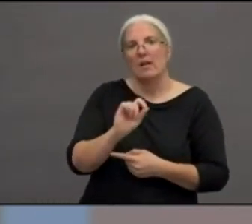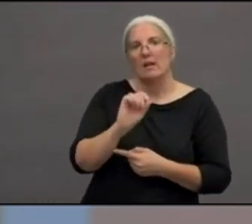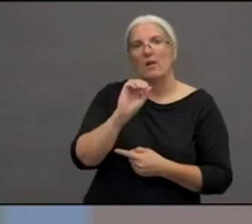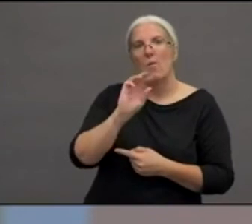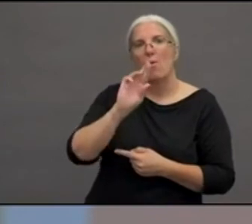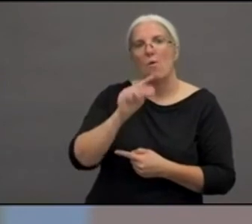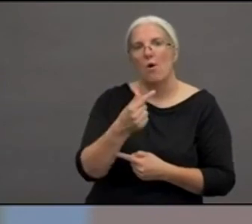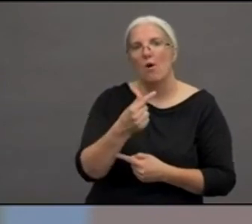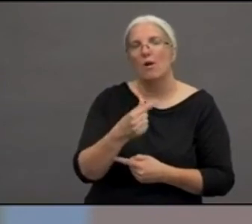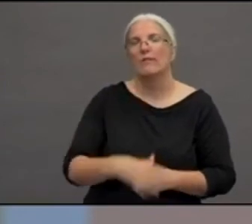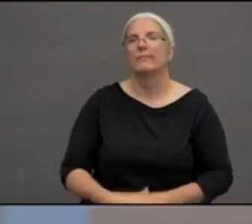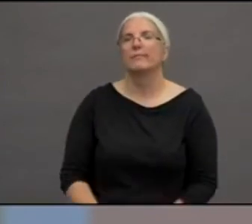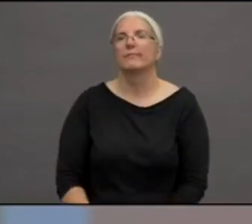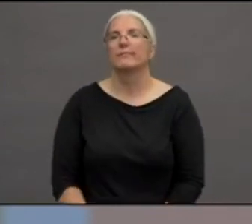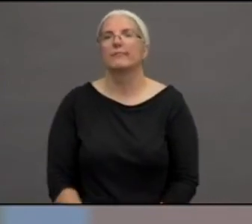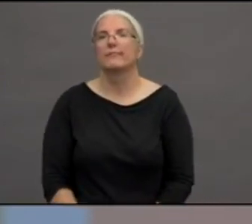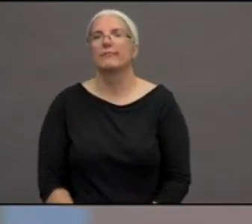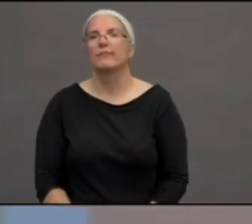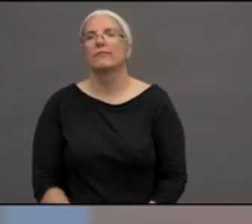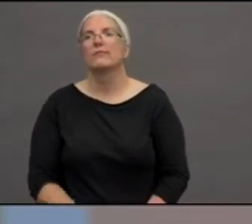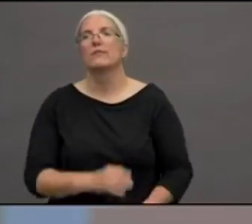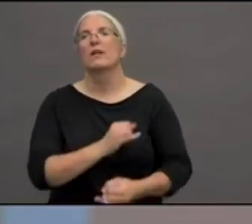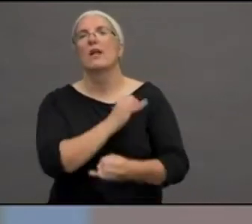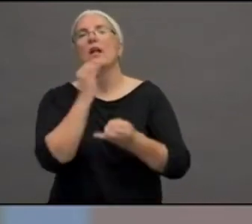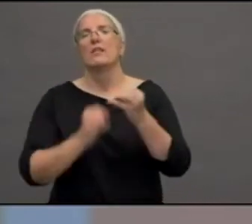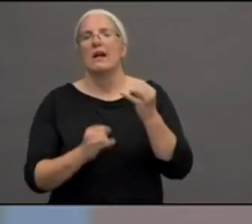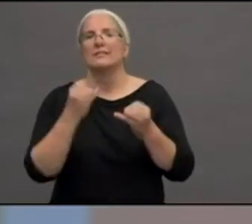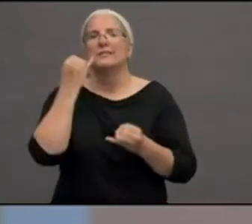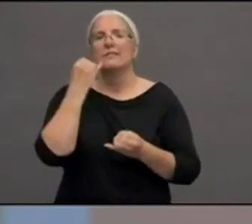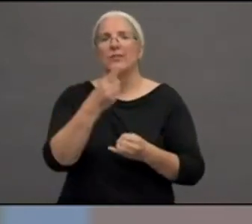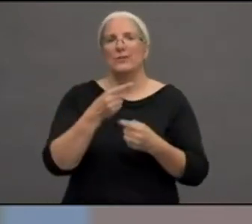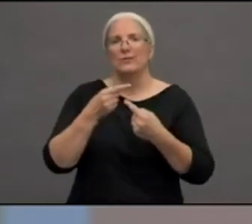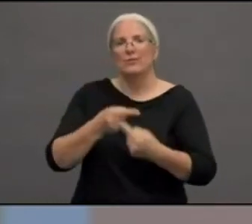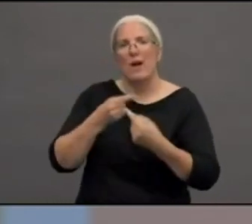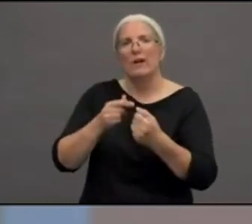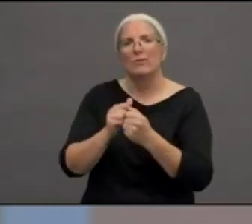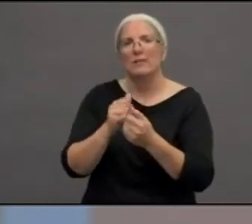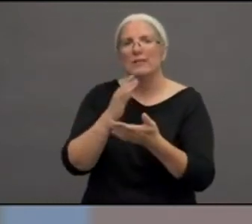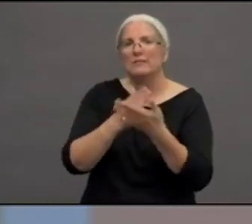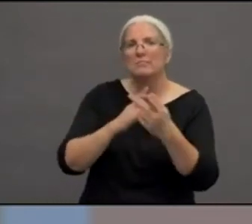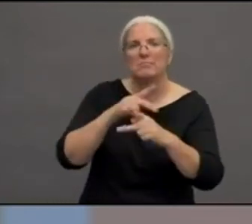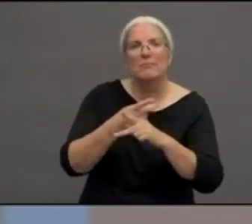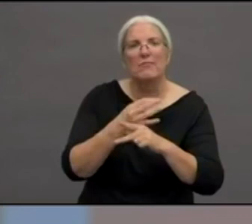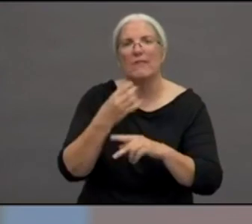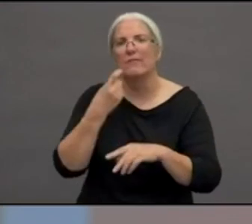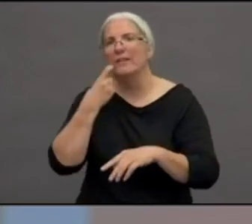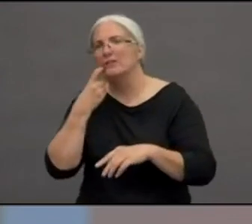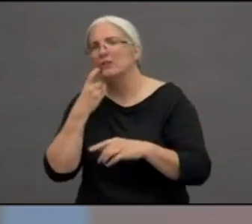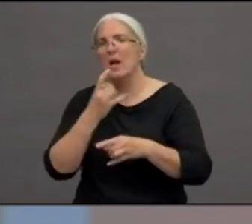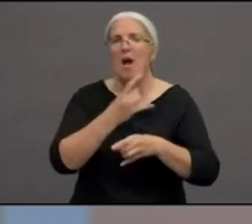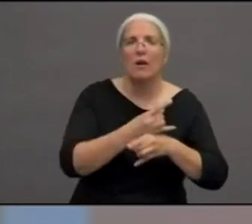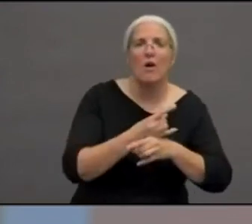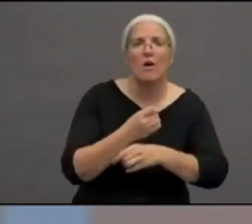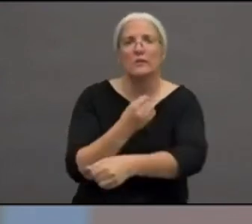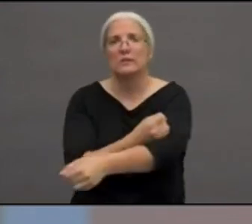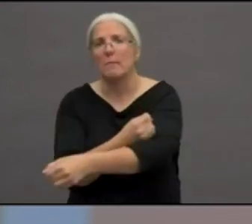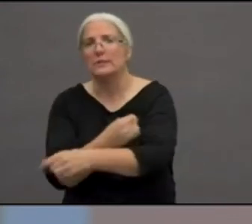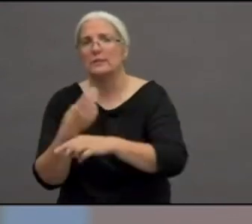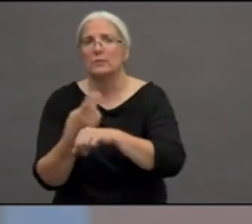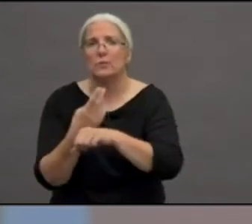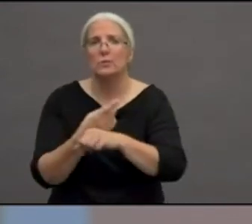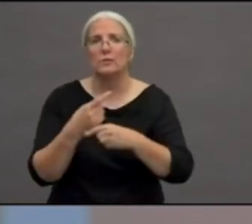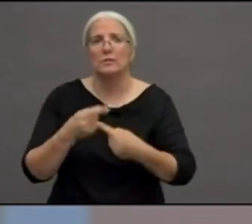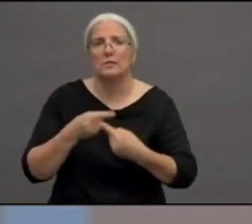www.sccbhsd.org. And finally, if you're struggling with alcohol or drug use, you can get support through our substance use